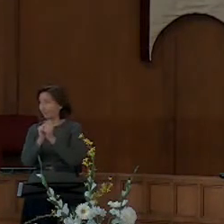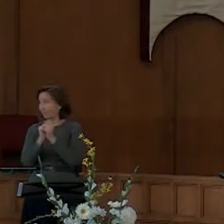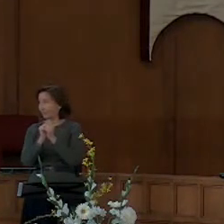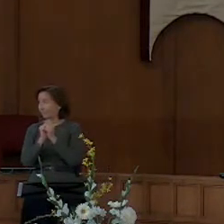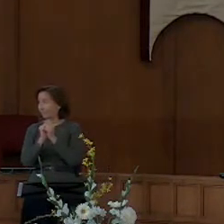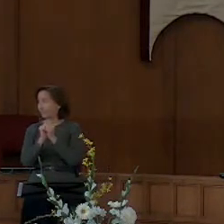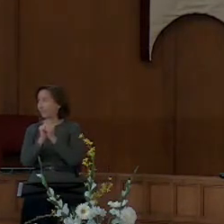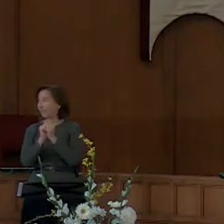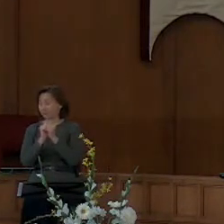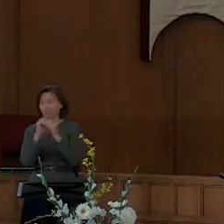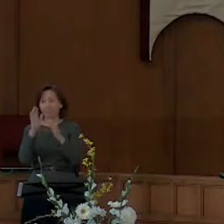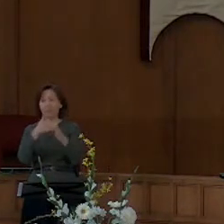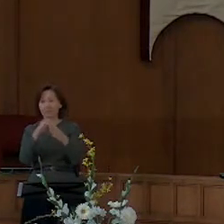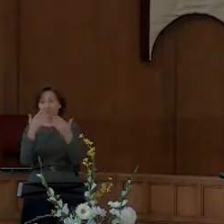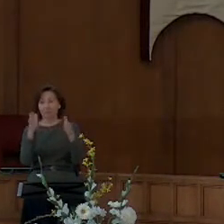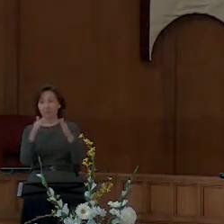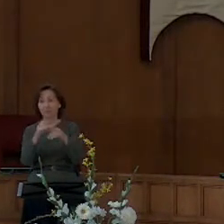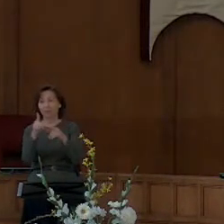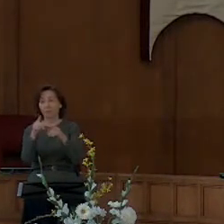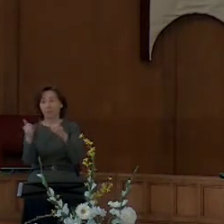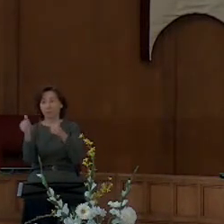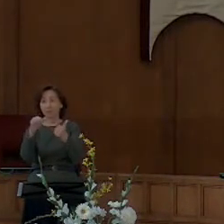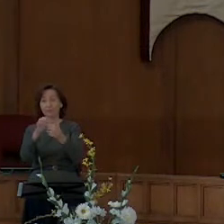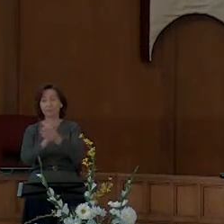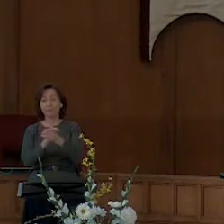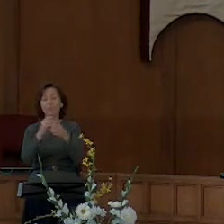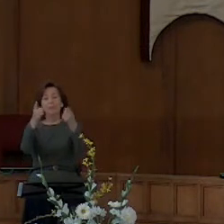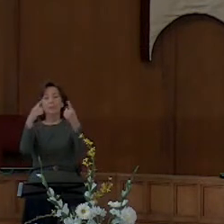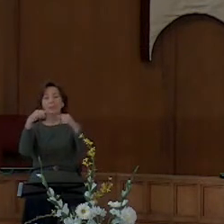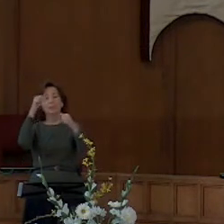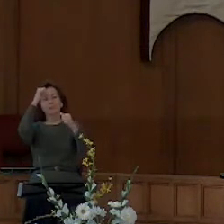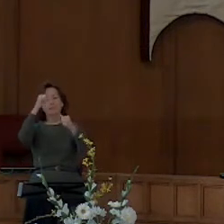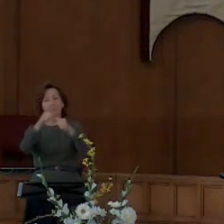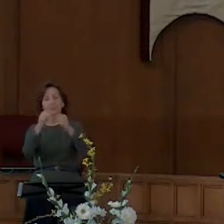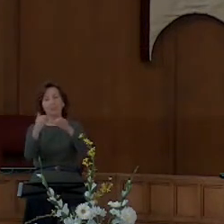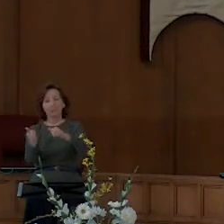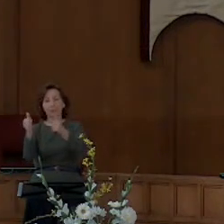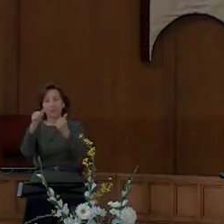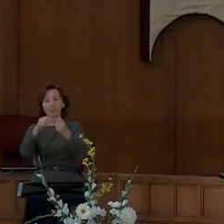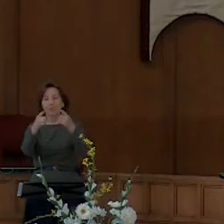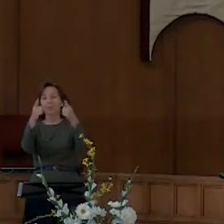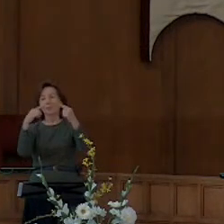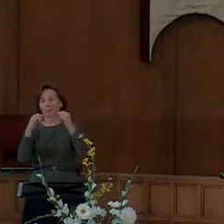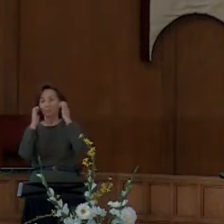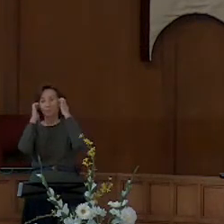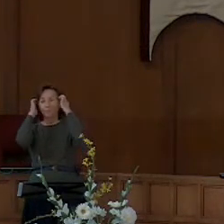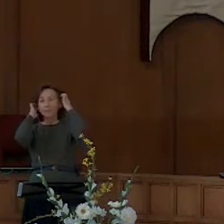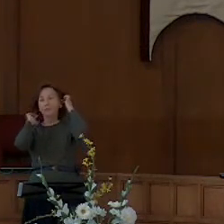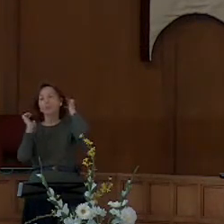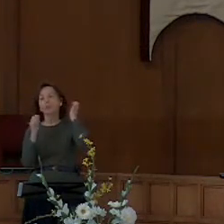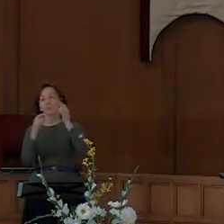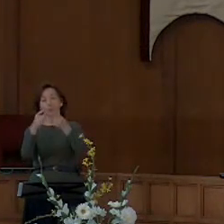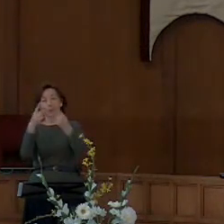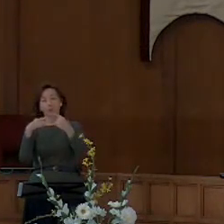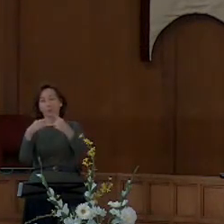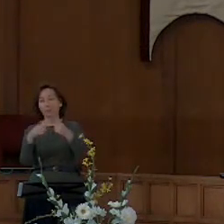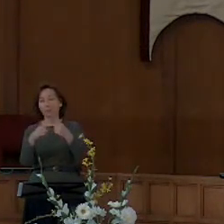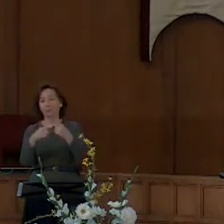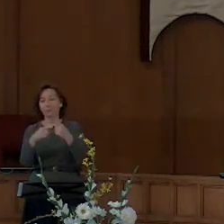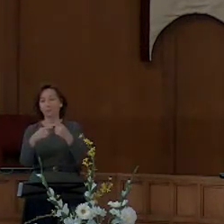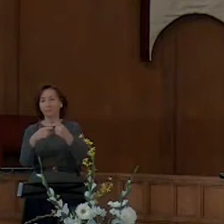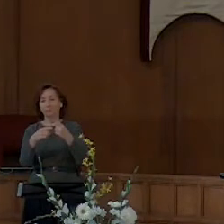do it after. You good? Okay. I'm going to ask if you would come and remember your baptism. Will you come? And you can come. The ushers will lead. Come